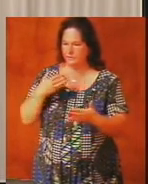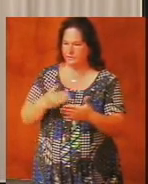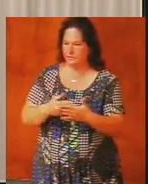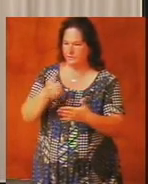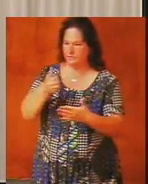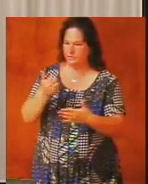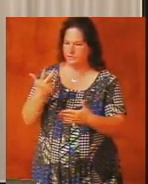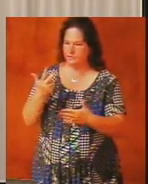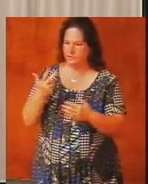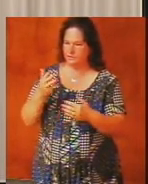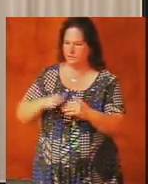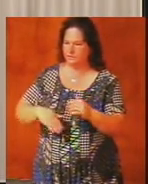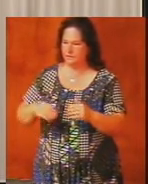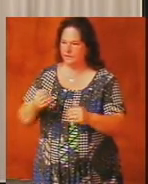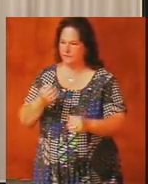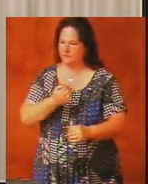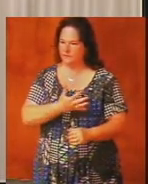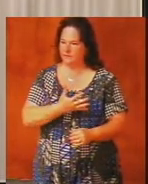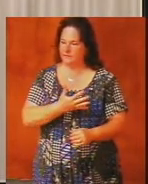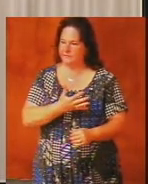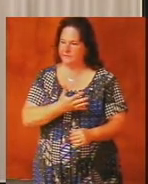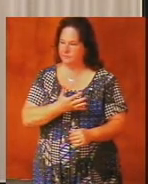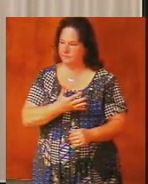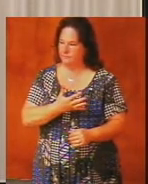to 3 than to 5.